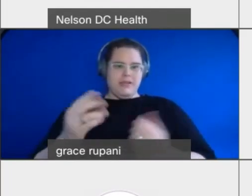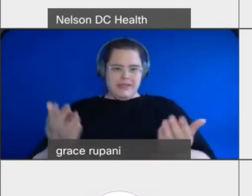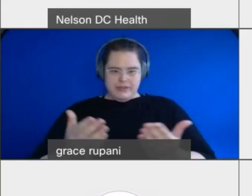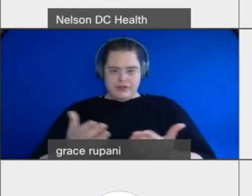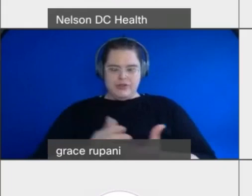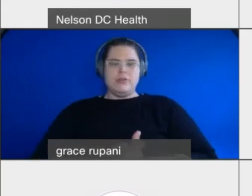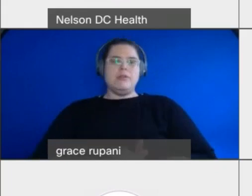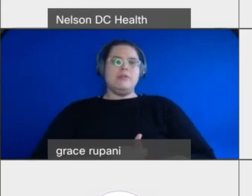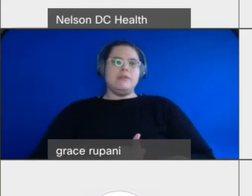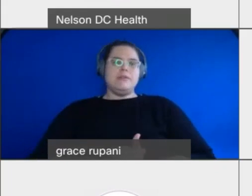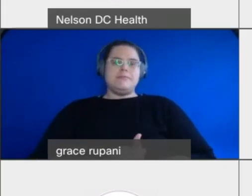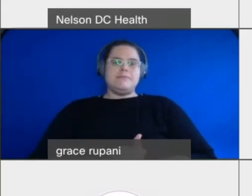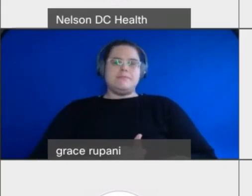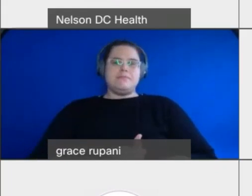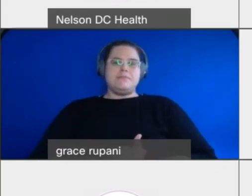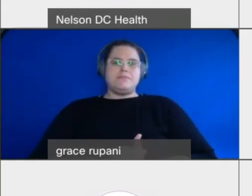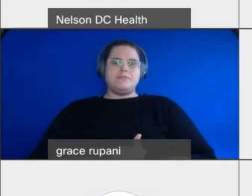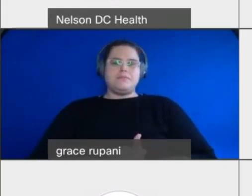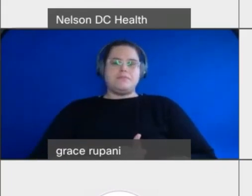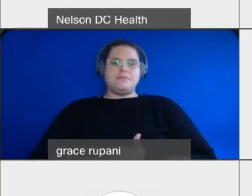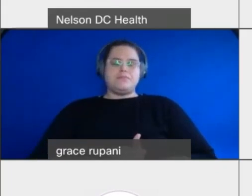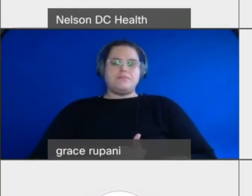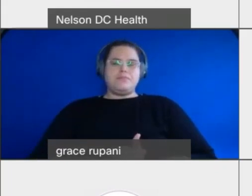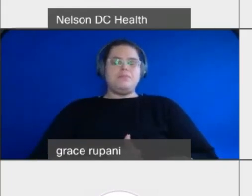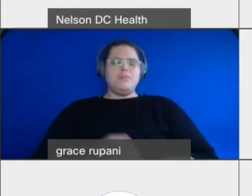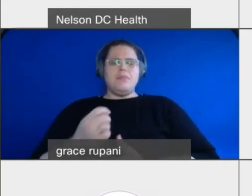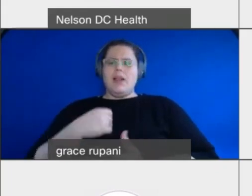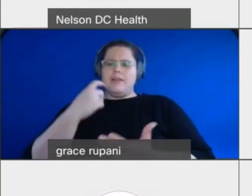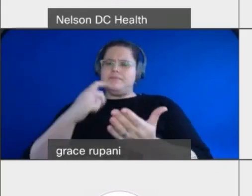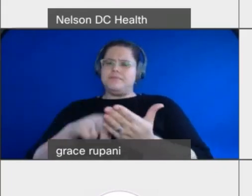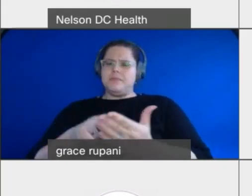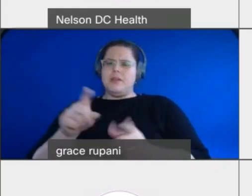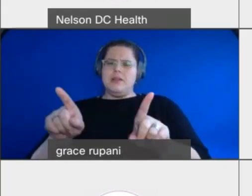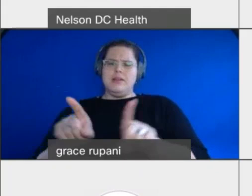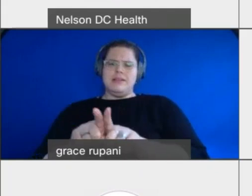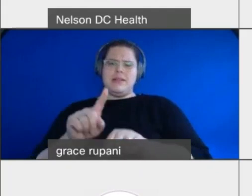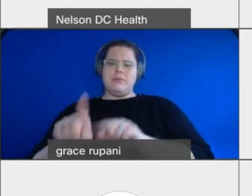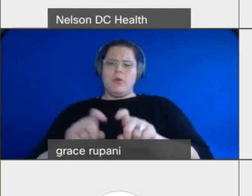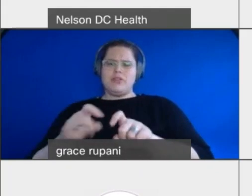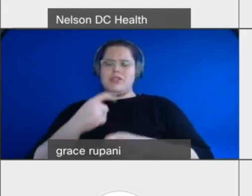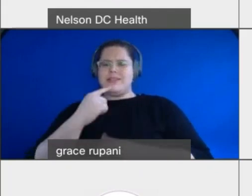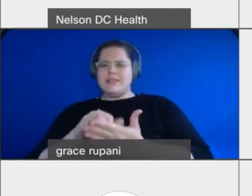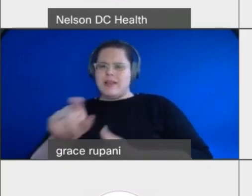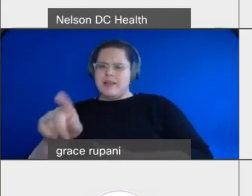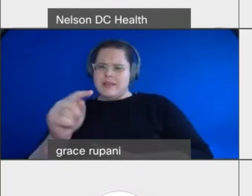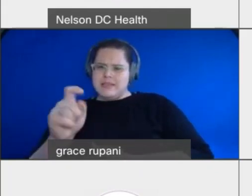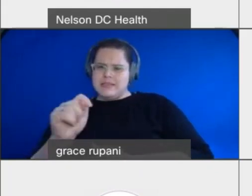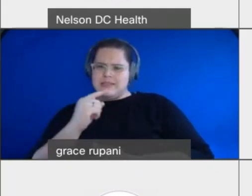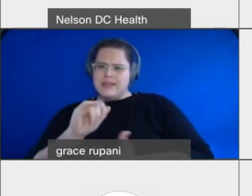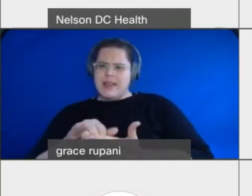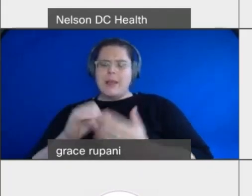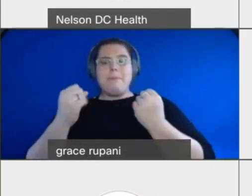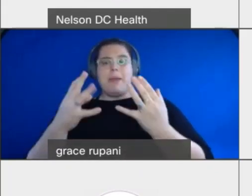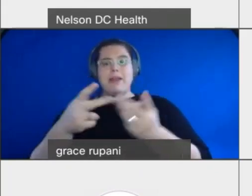I can take a crack at it. Someone is saying, I'm finding that many of the locations listed to provide the vaccine are